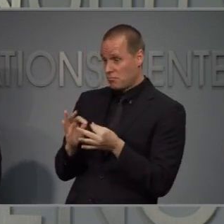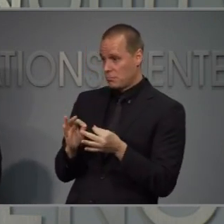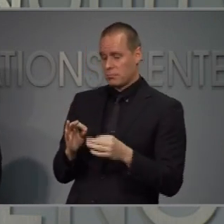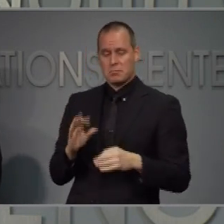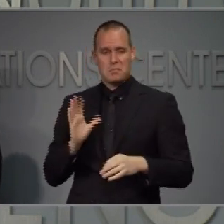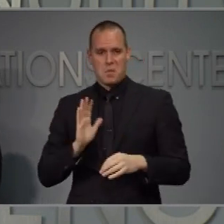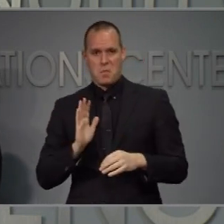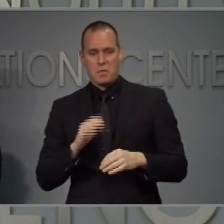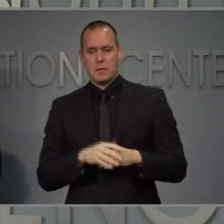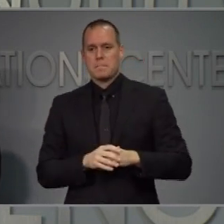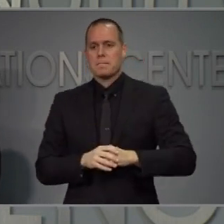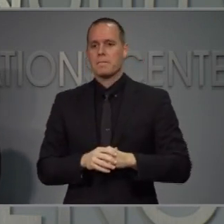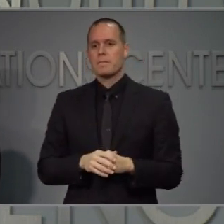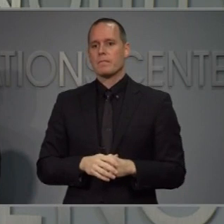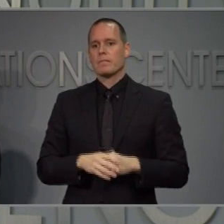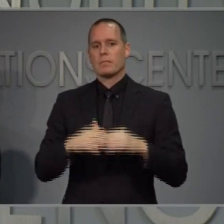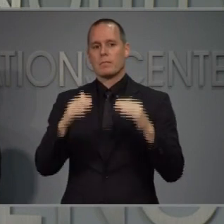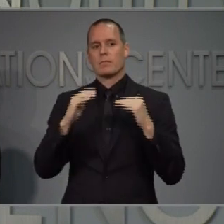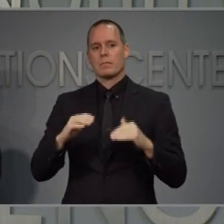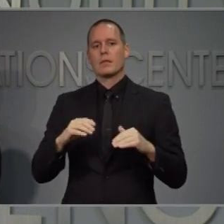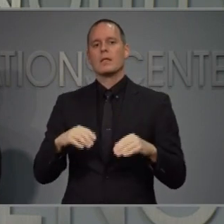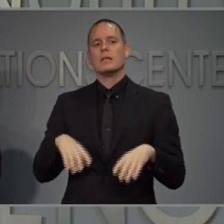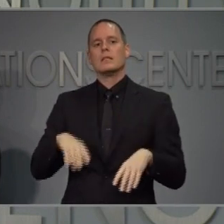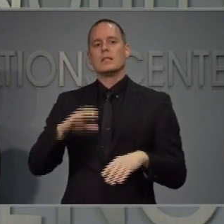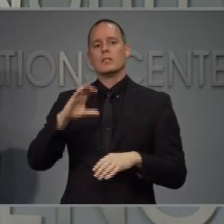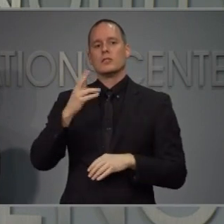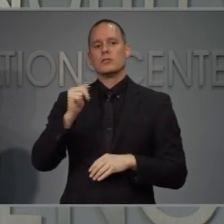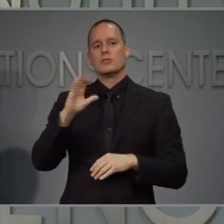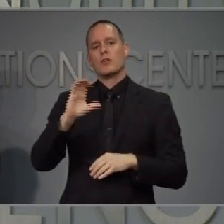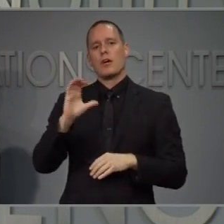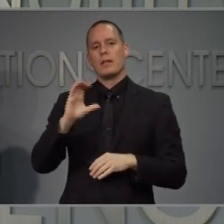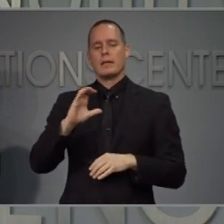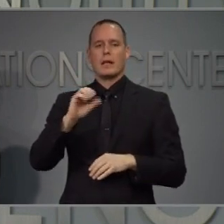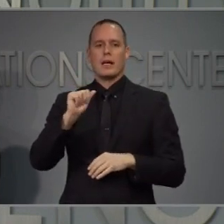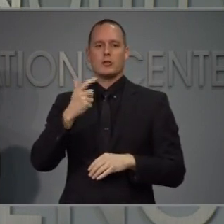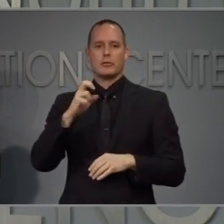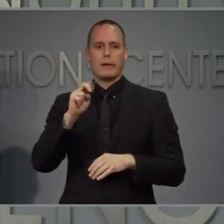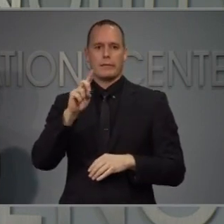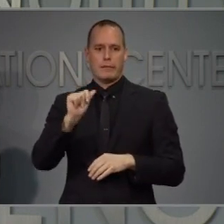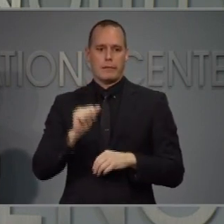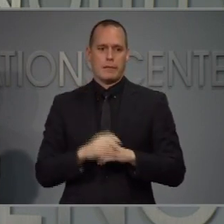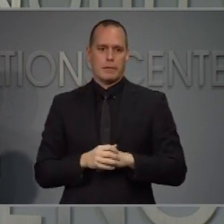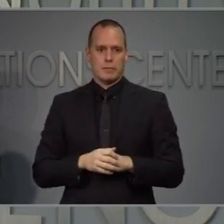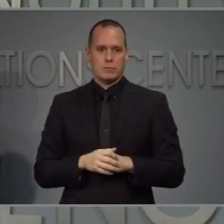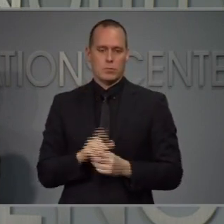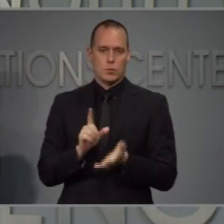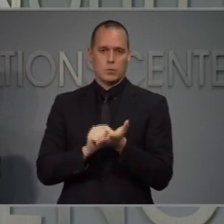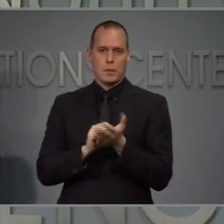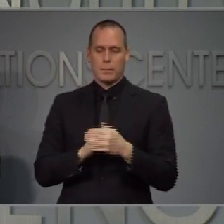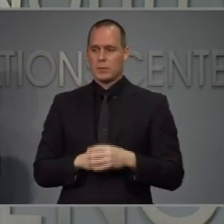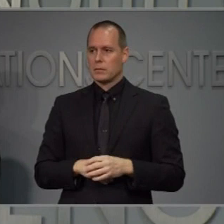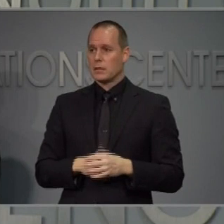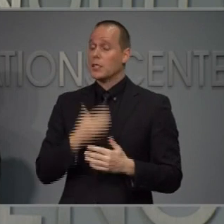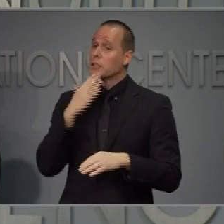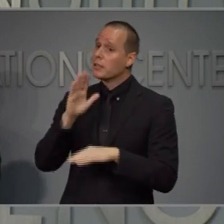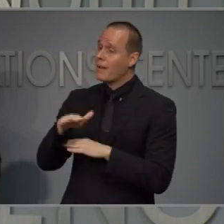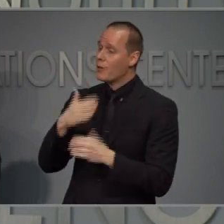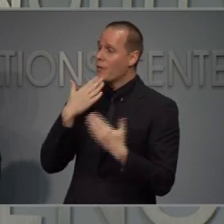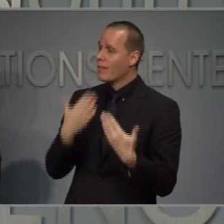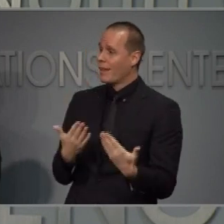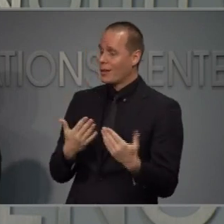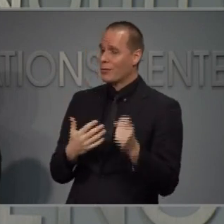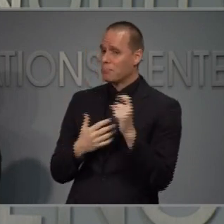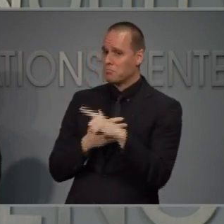Katie Peralta, Charlotte Agenda. Hi, Hi, good afternoon. Thank you.